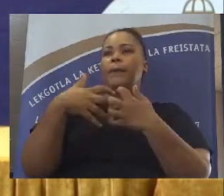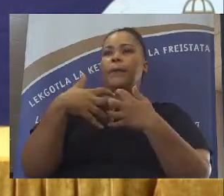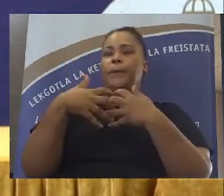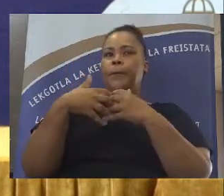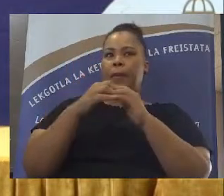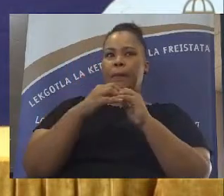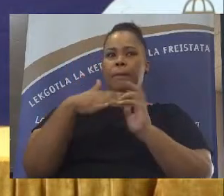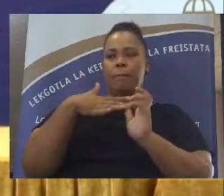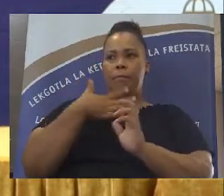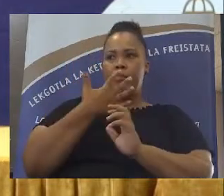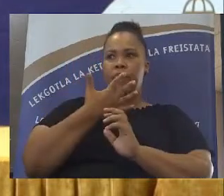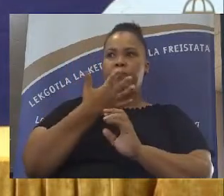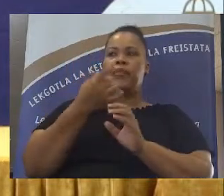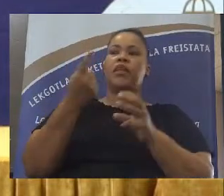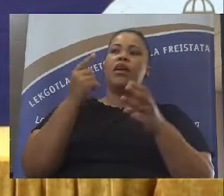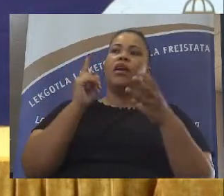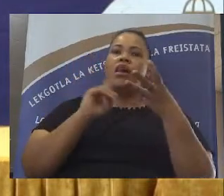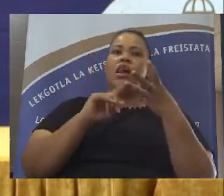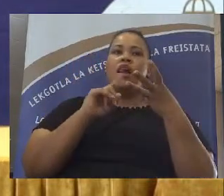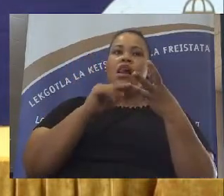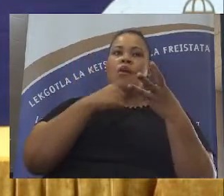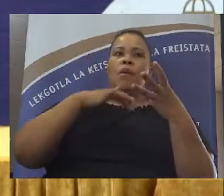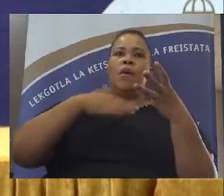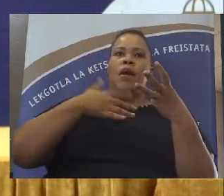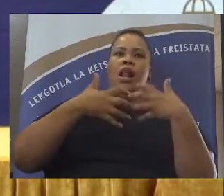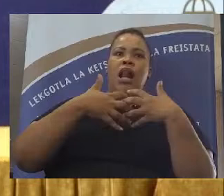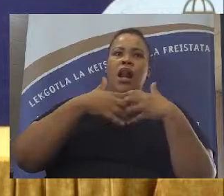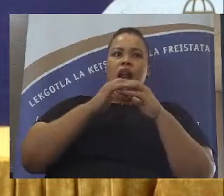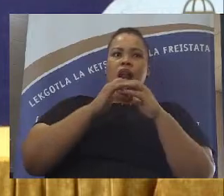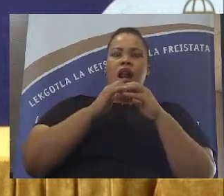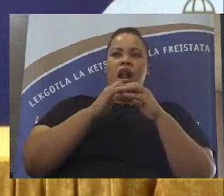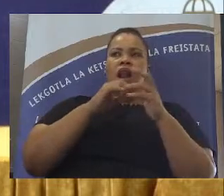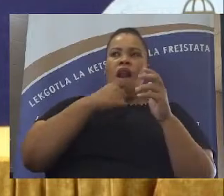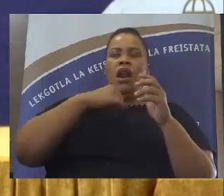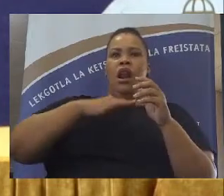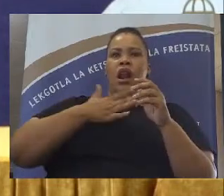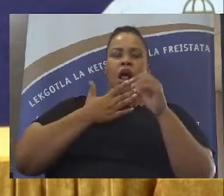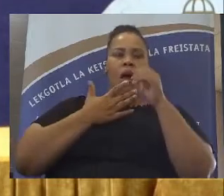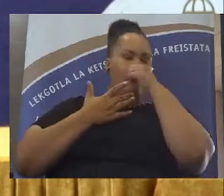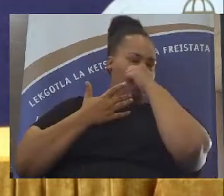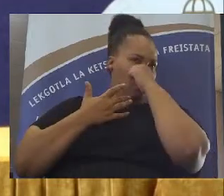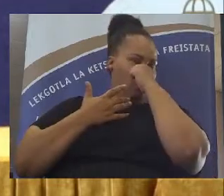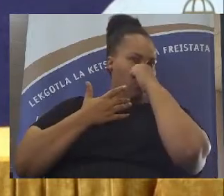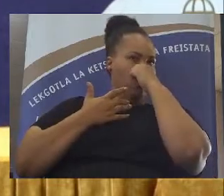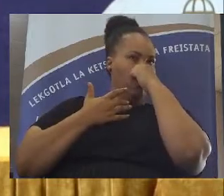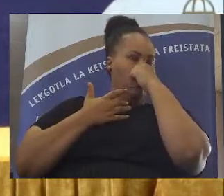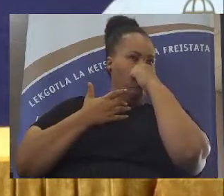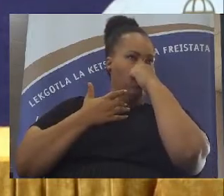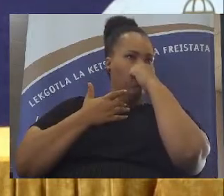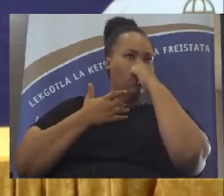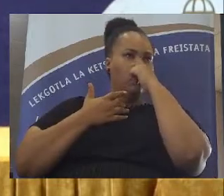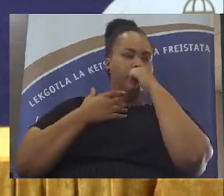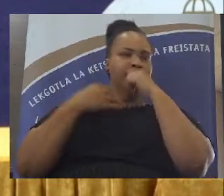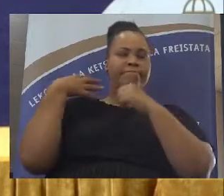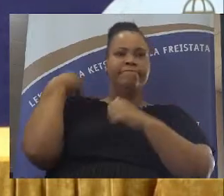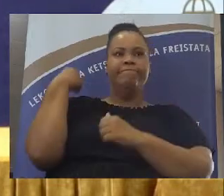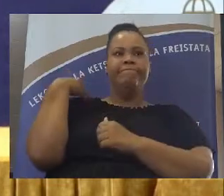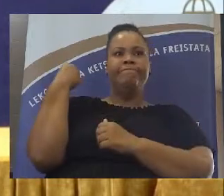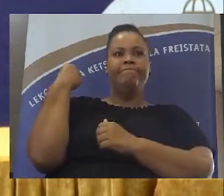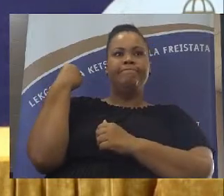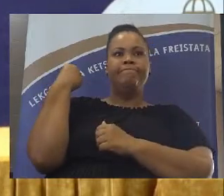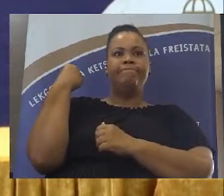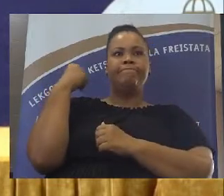businesses. The third thing that we want to establish, we also want a provision for the minister